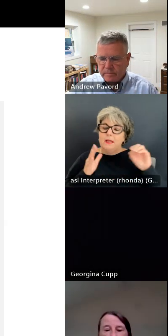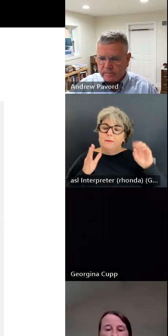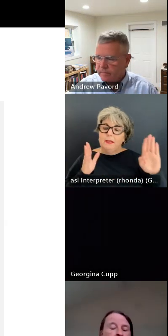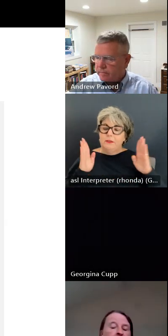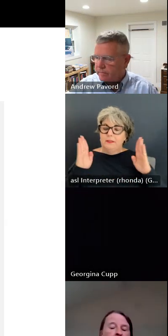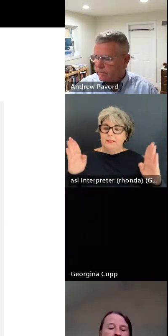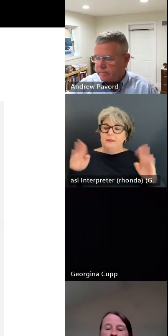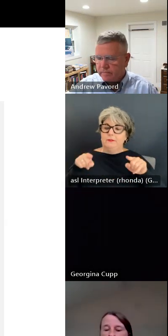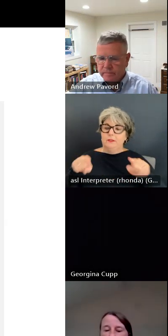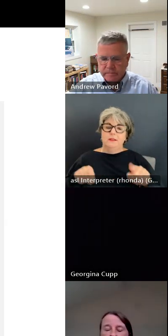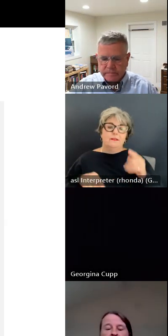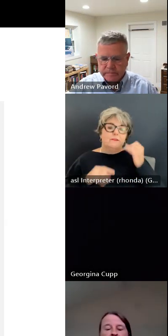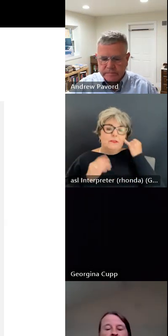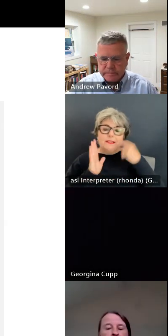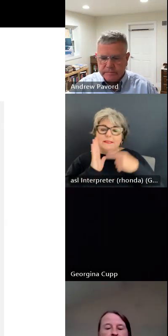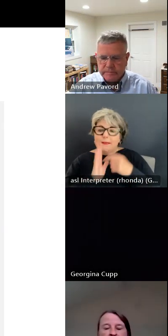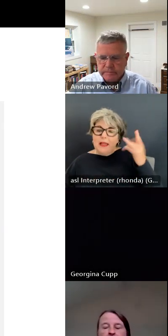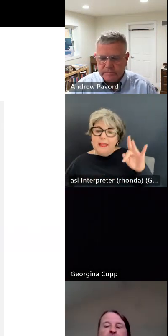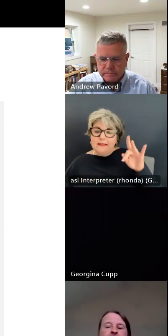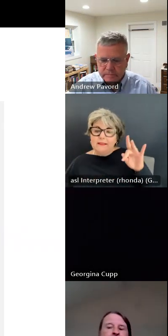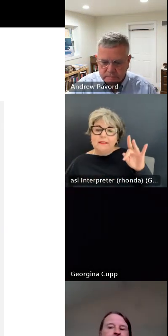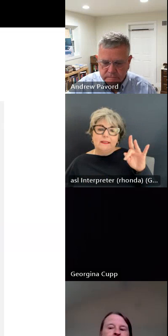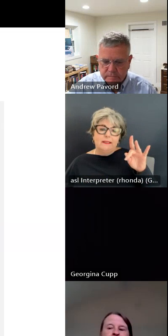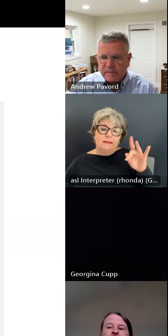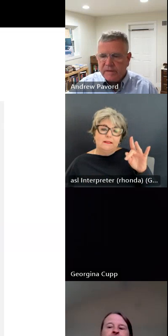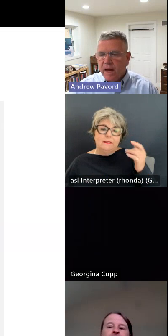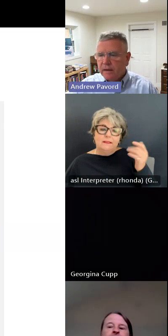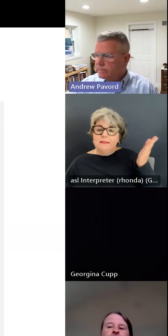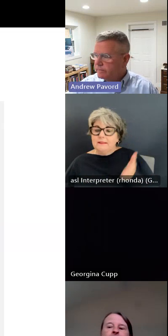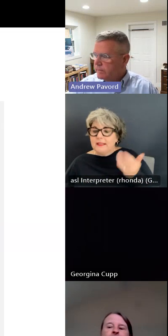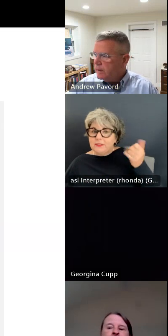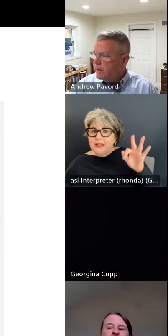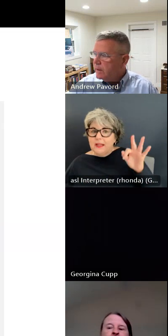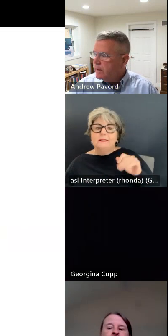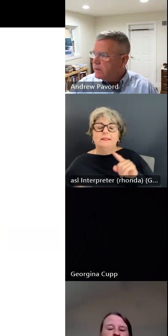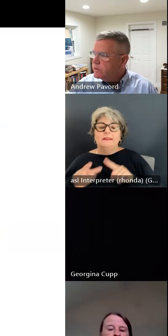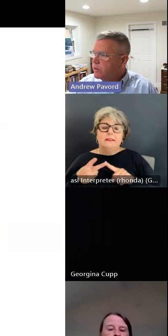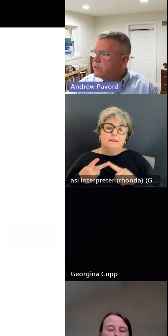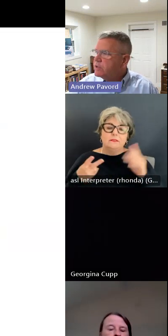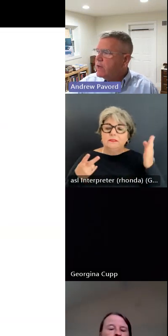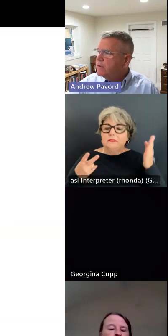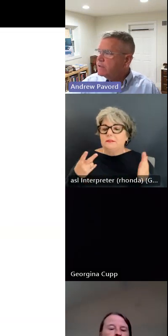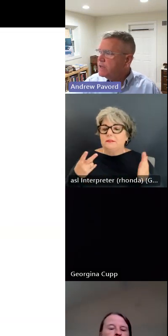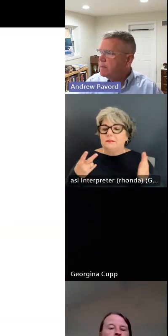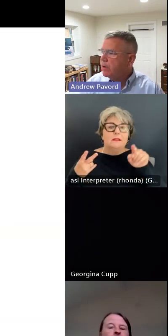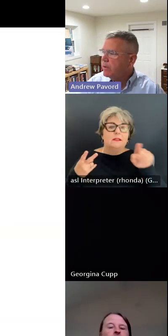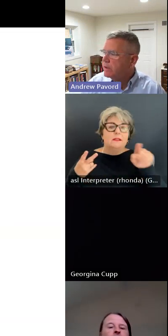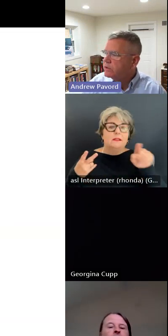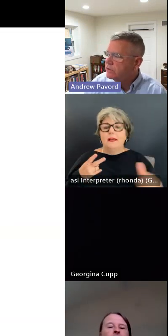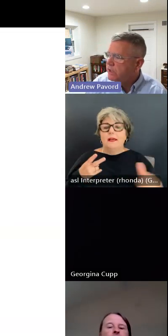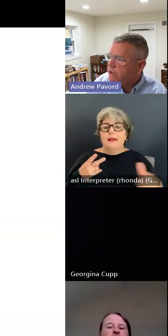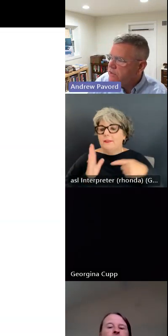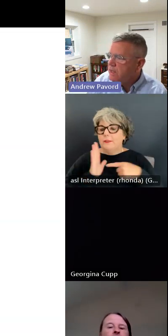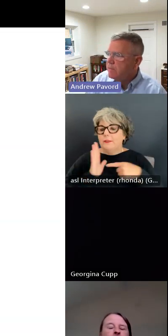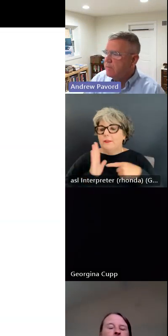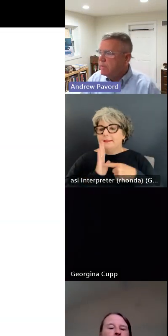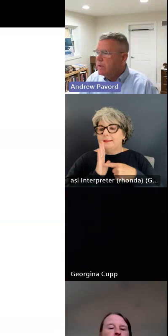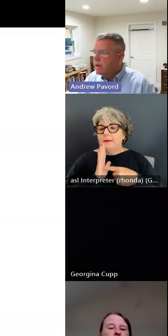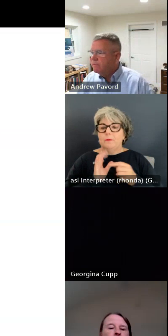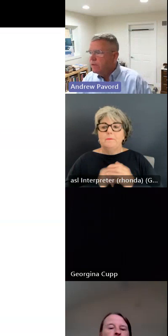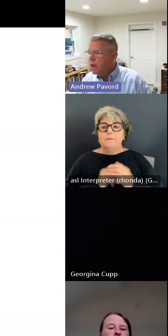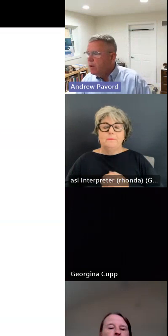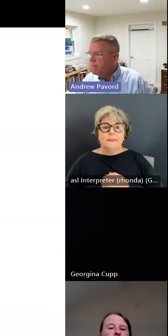availability there, the 18-19 or 17-18, for example. Yeah. So here's another example. So you